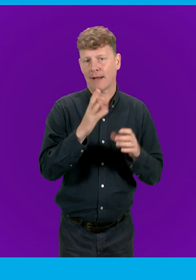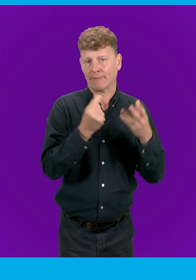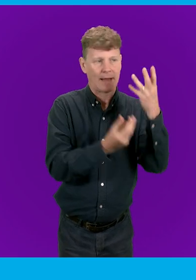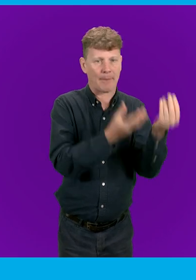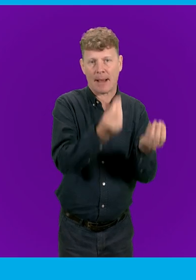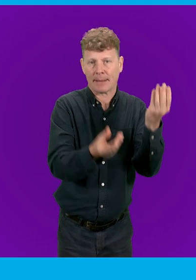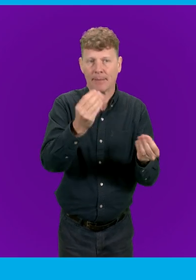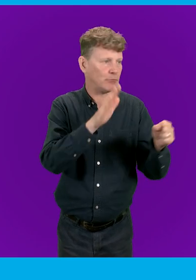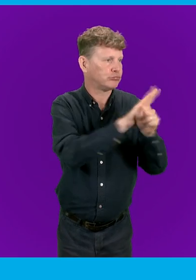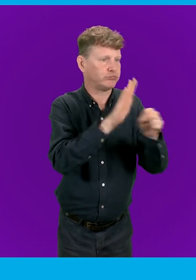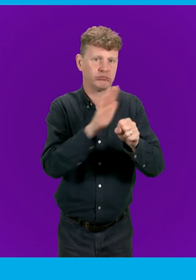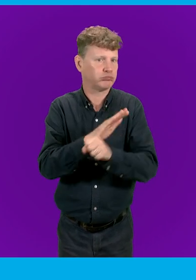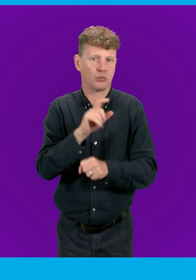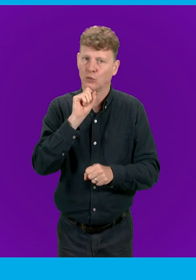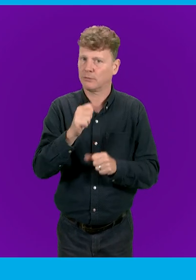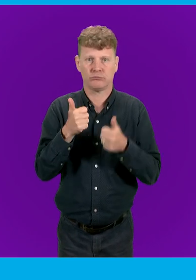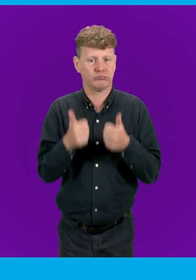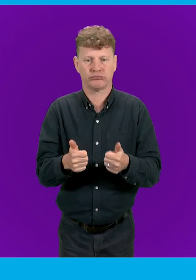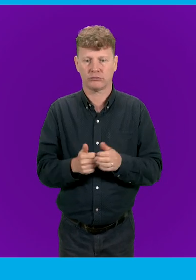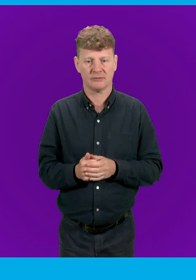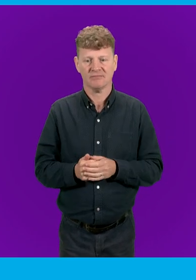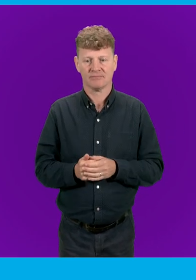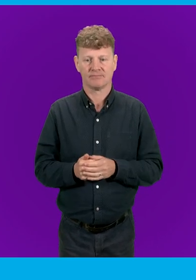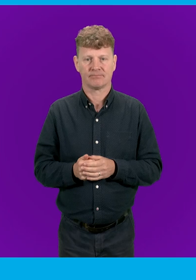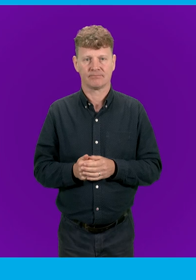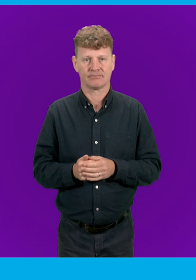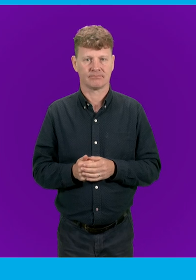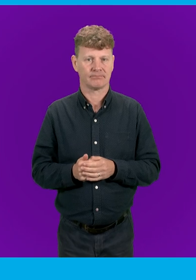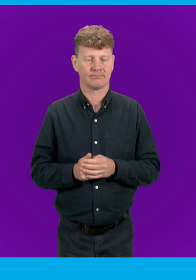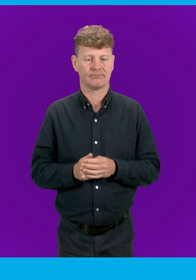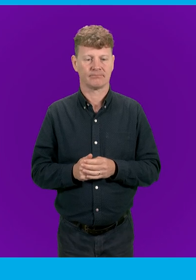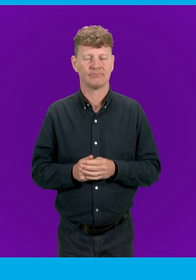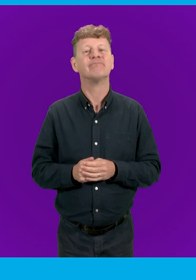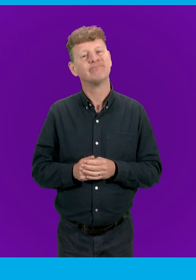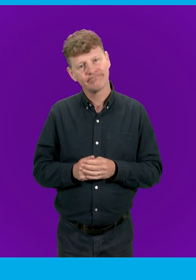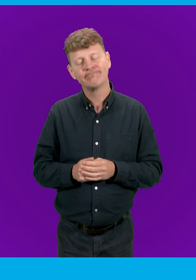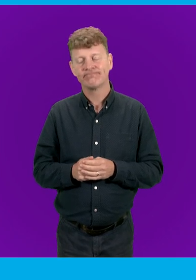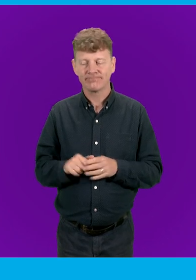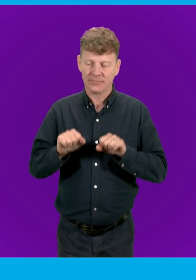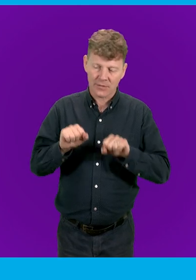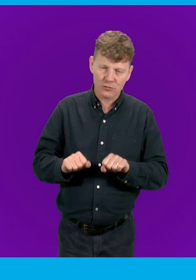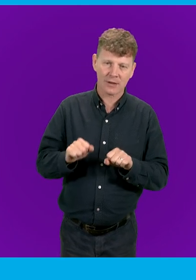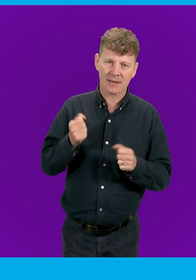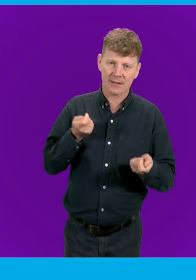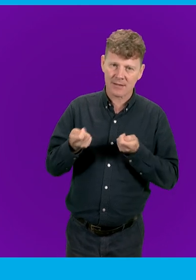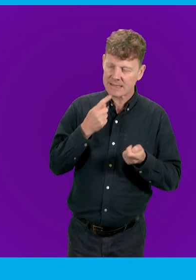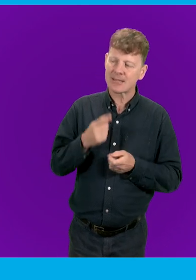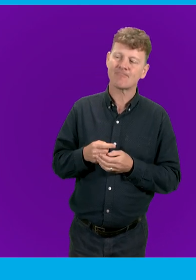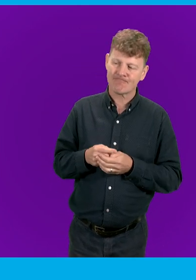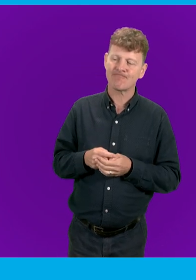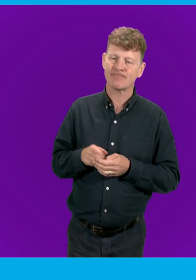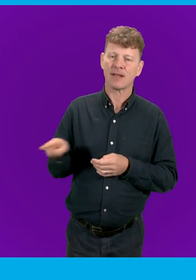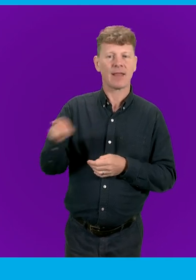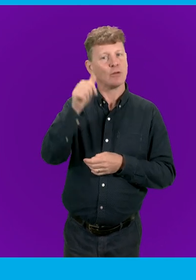think of. Social media. Yeah. Yeah, around what the gaps that they, looking back, had